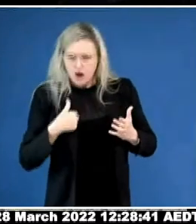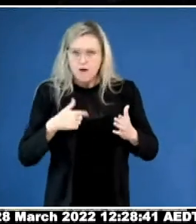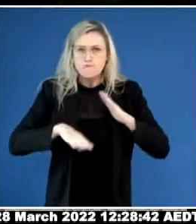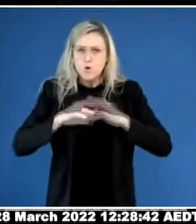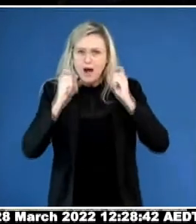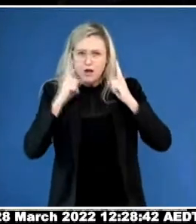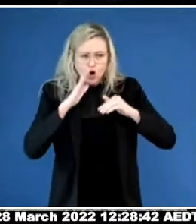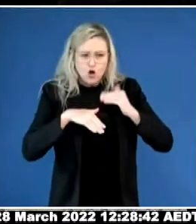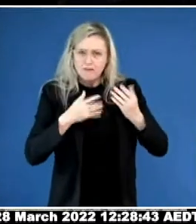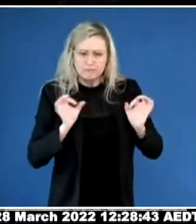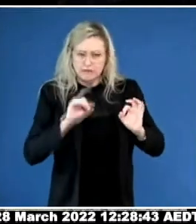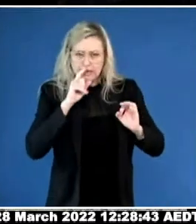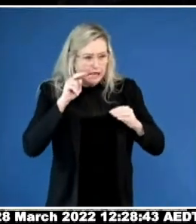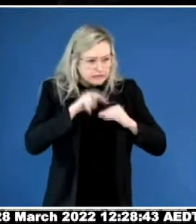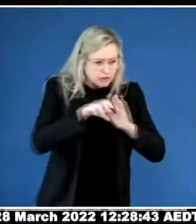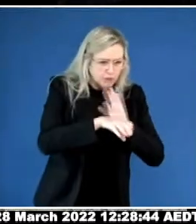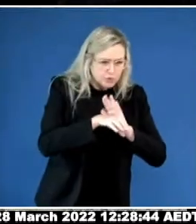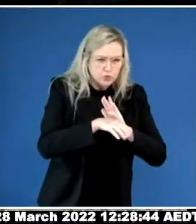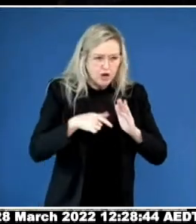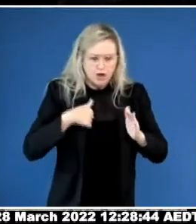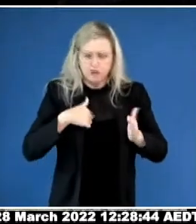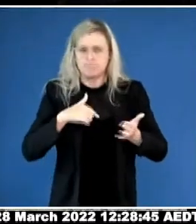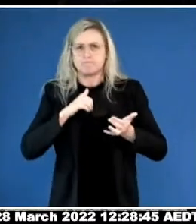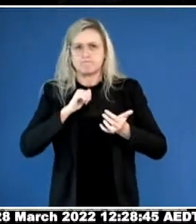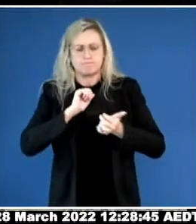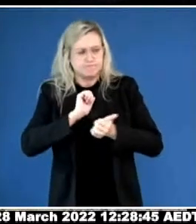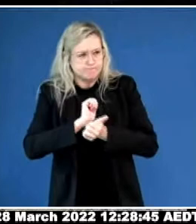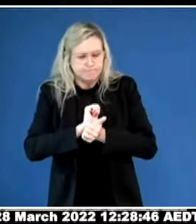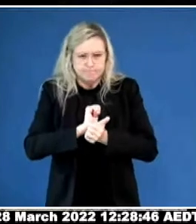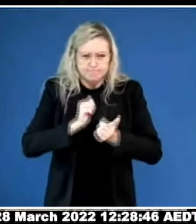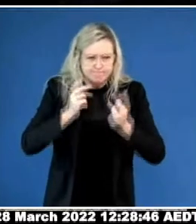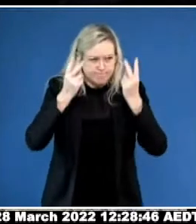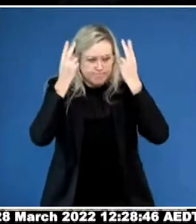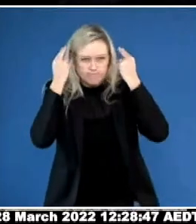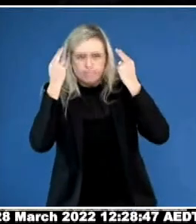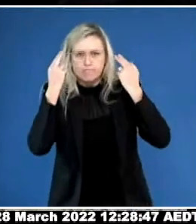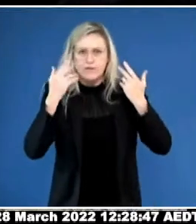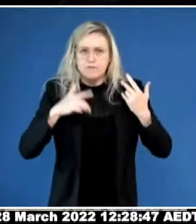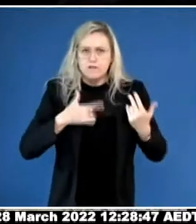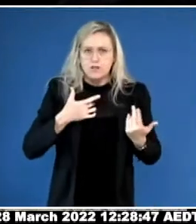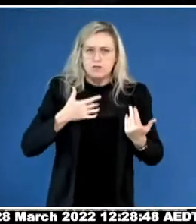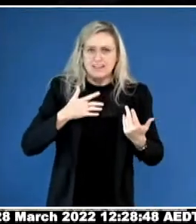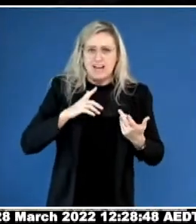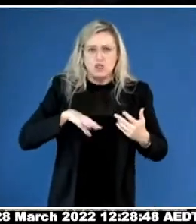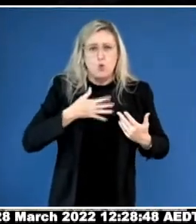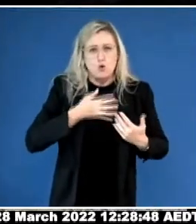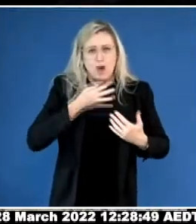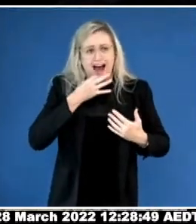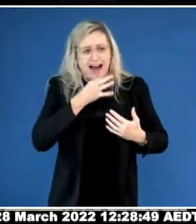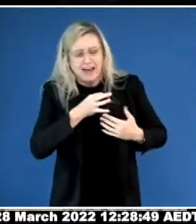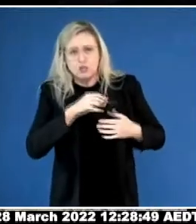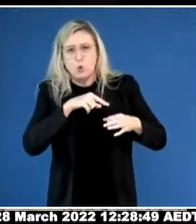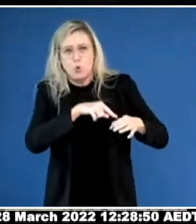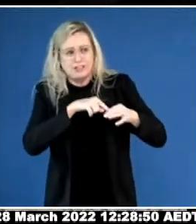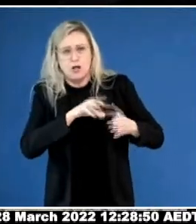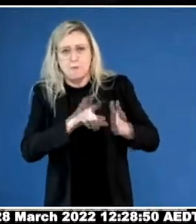Mm. You don't question those things, because questioning comes with aggression as a defense mechanism, which